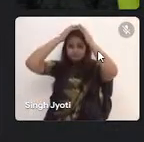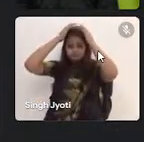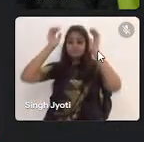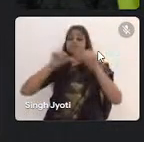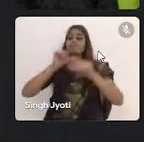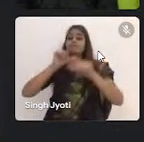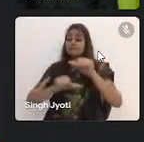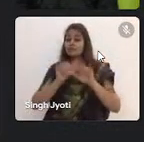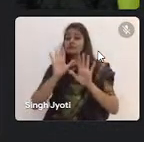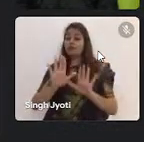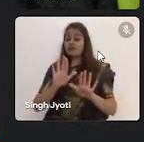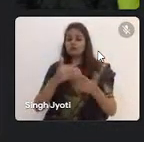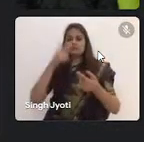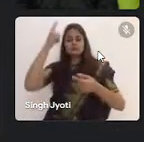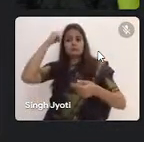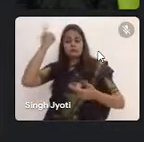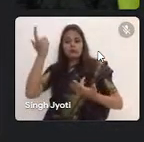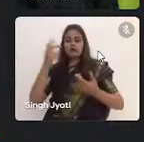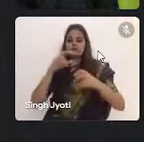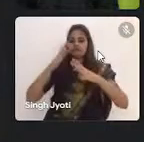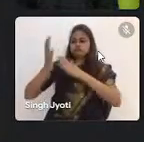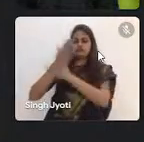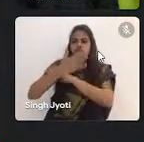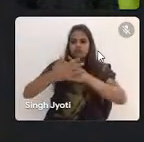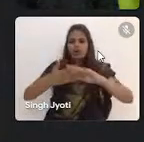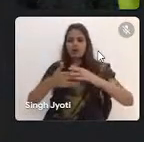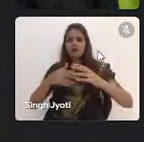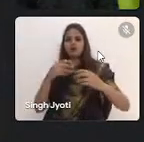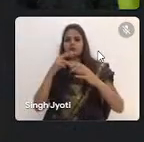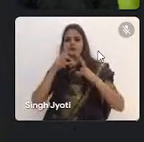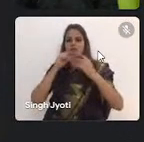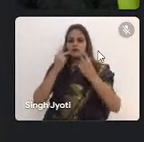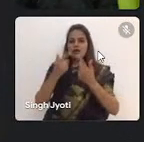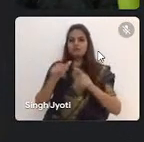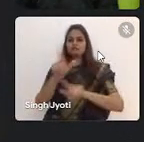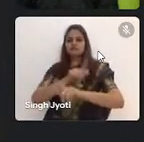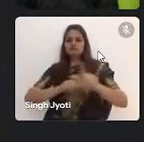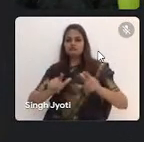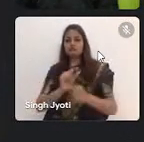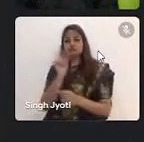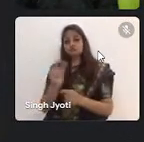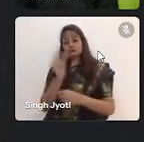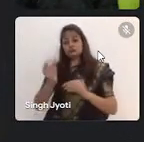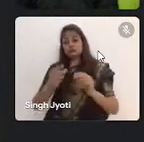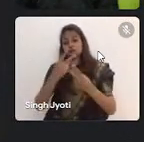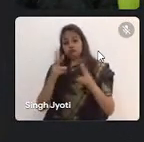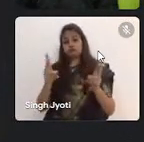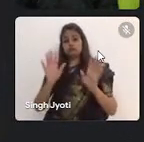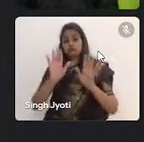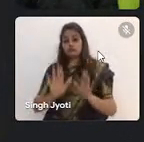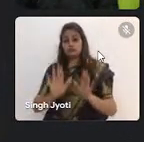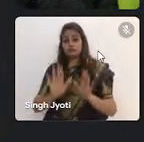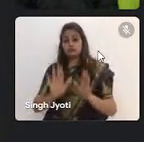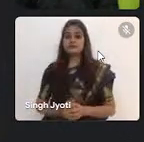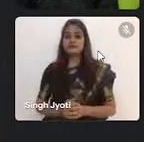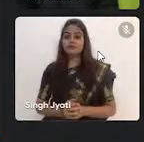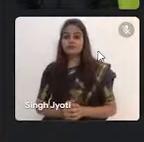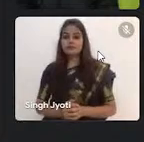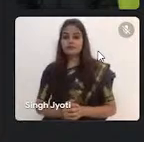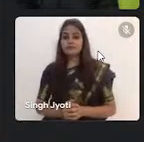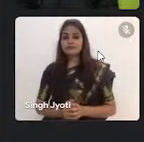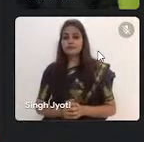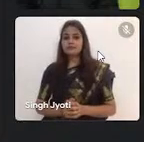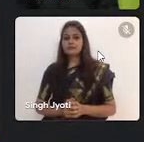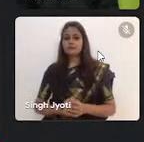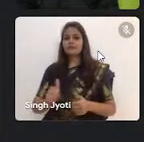multi-channel languages. And most attempts to produce automated sign processing systems take little or often